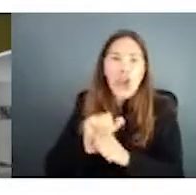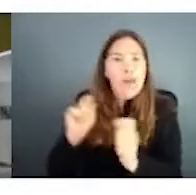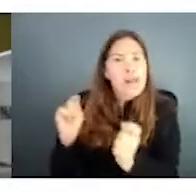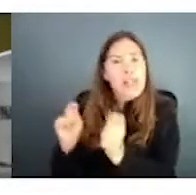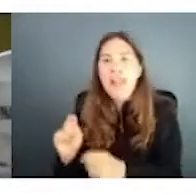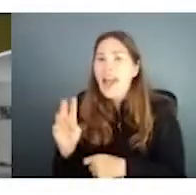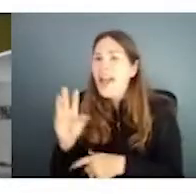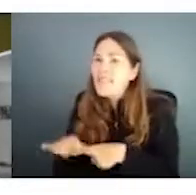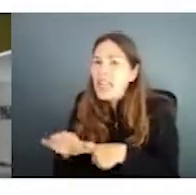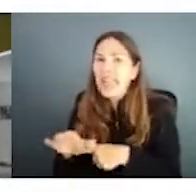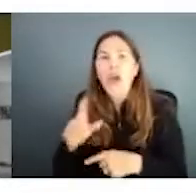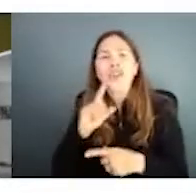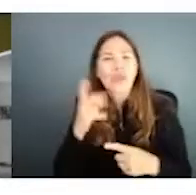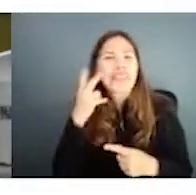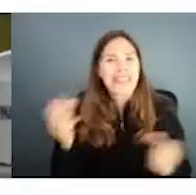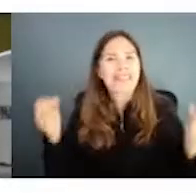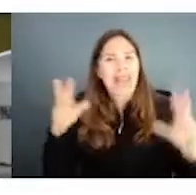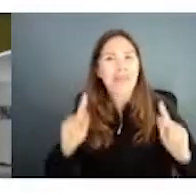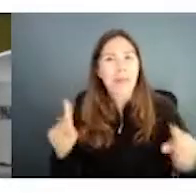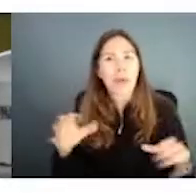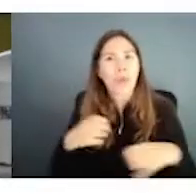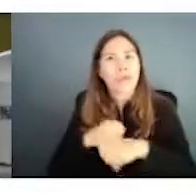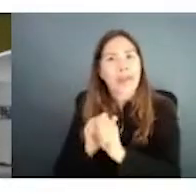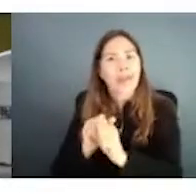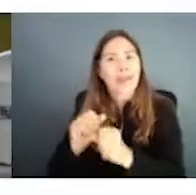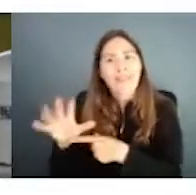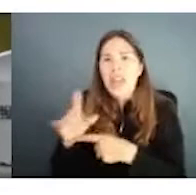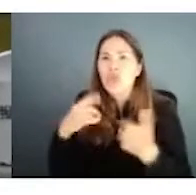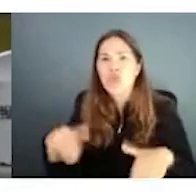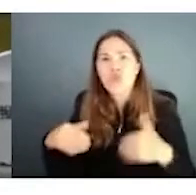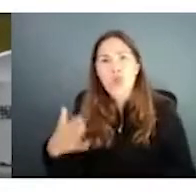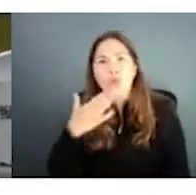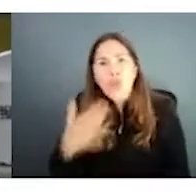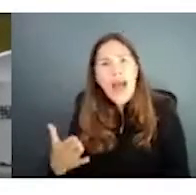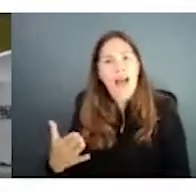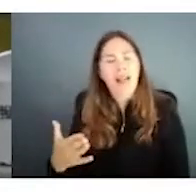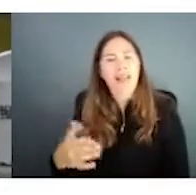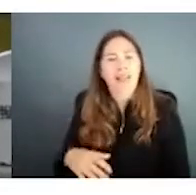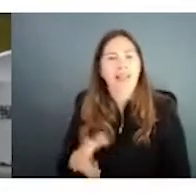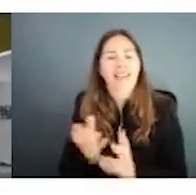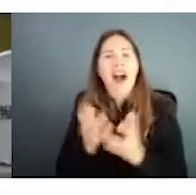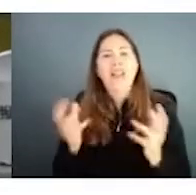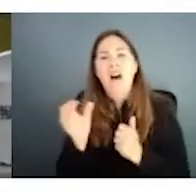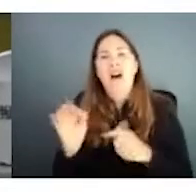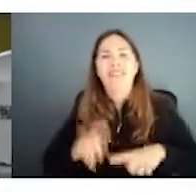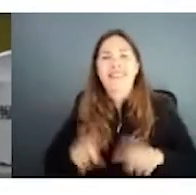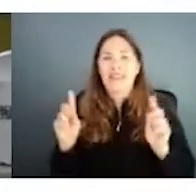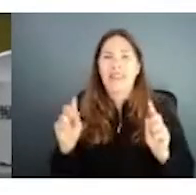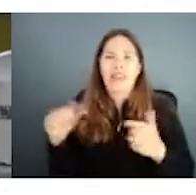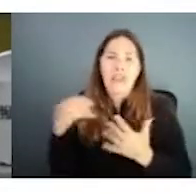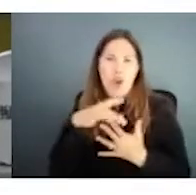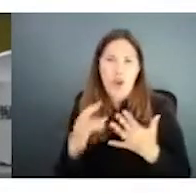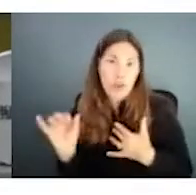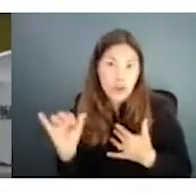people that do a lot of videos. And so they're really well done. There's a lot of different options,